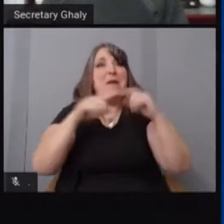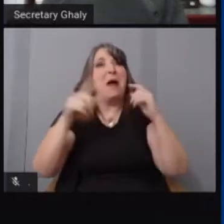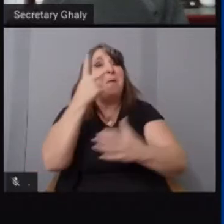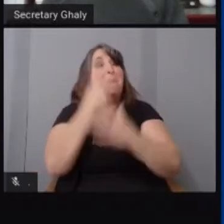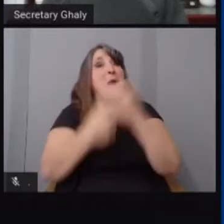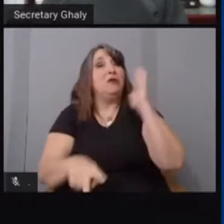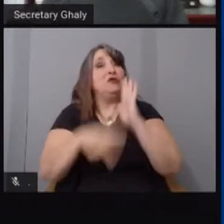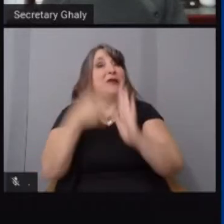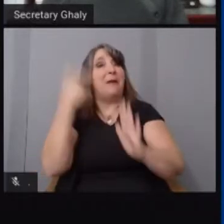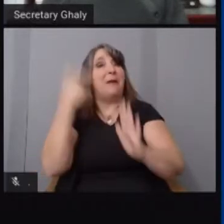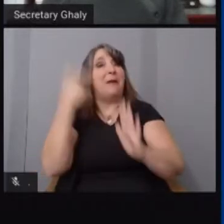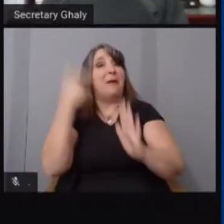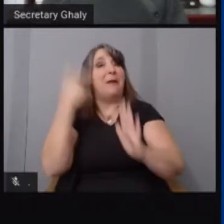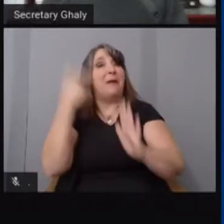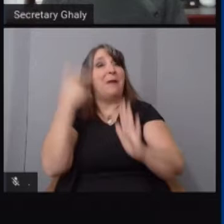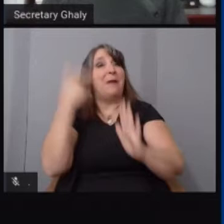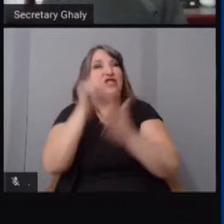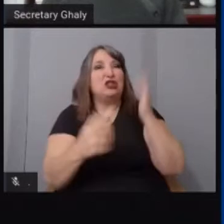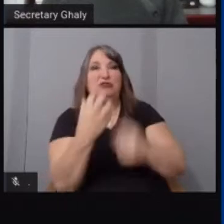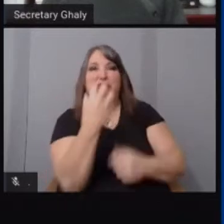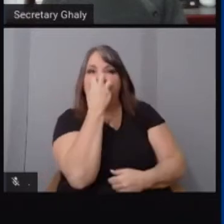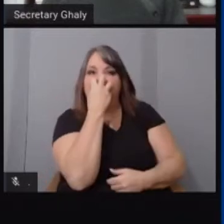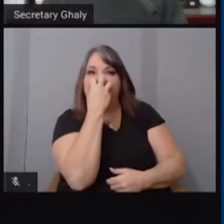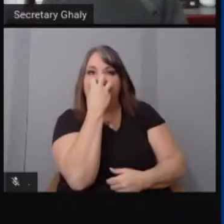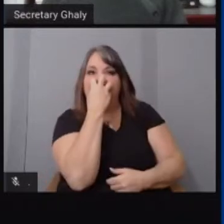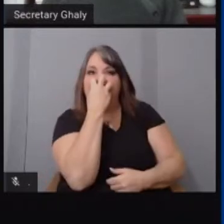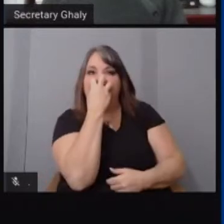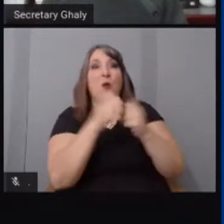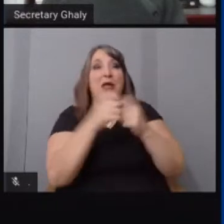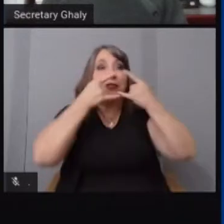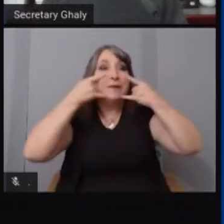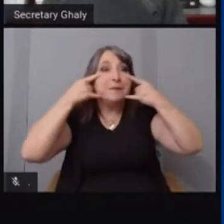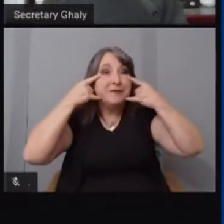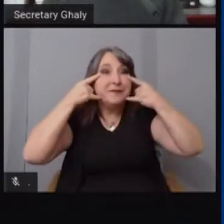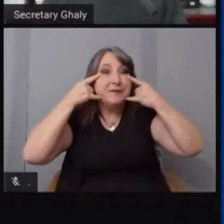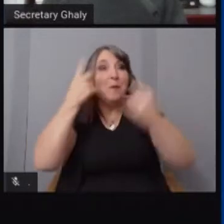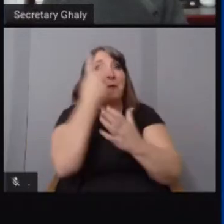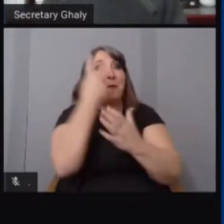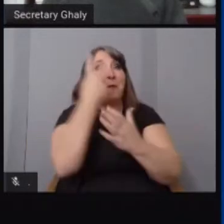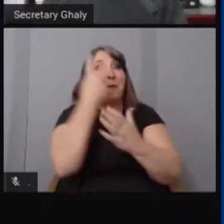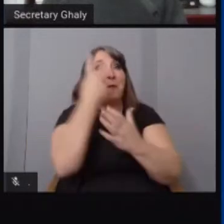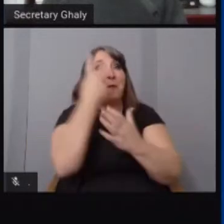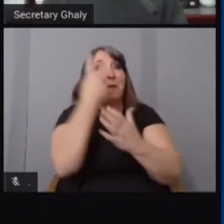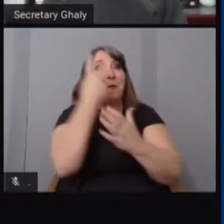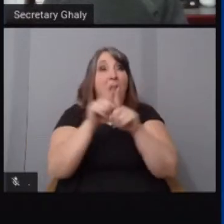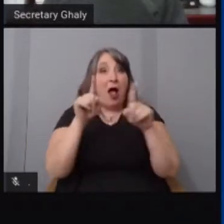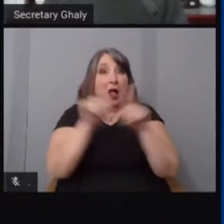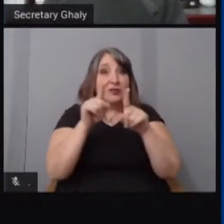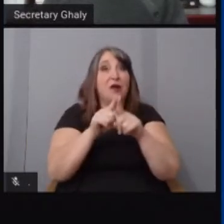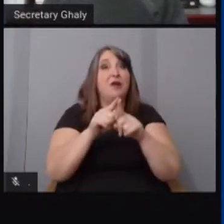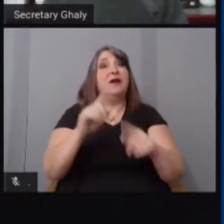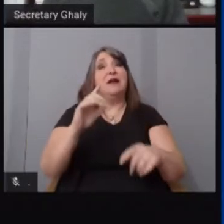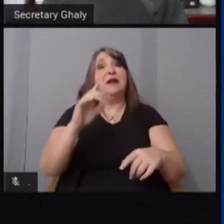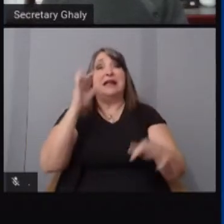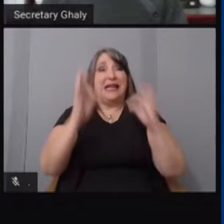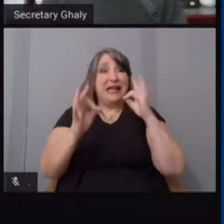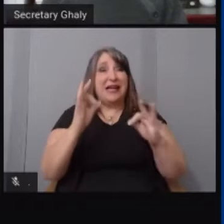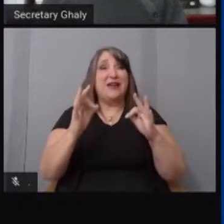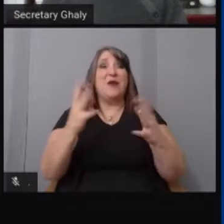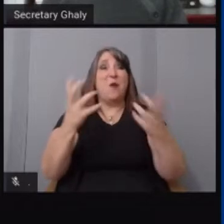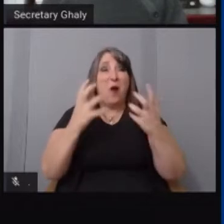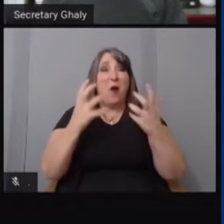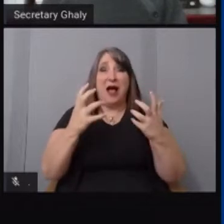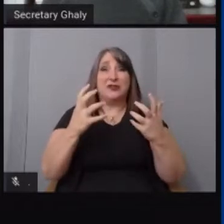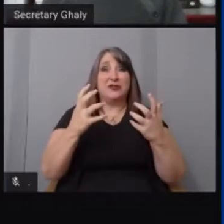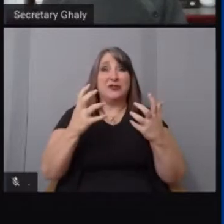difference. It's also safest, and I'll remind you, to celebrate the holidays with people you already live with. But if you invite others over,